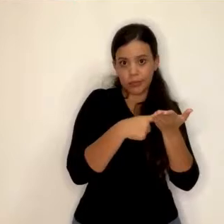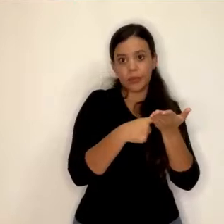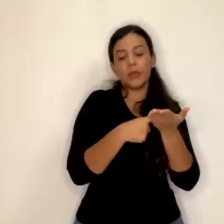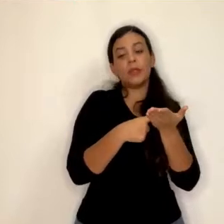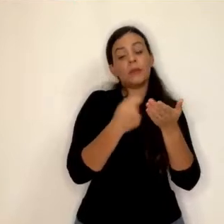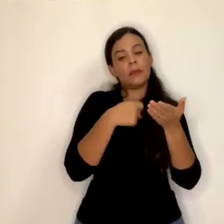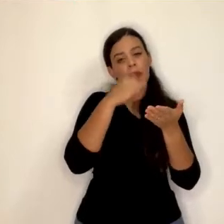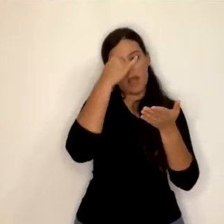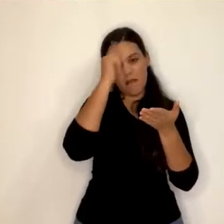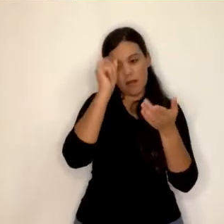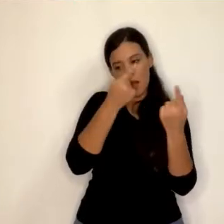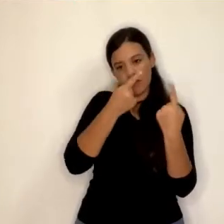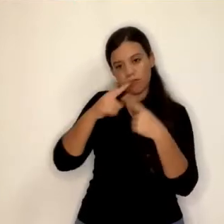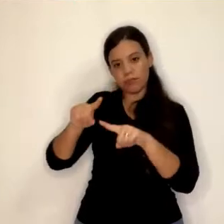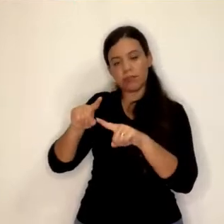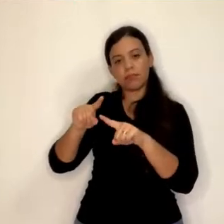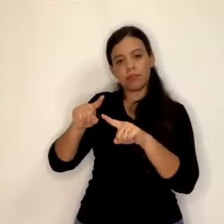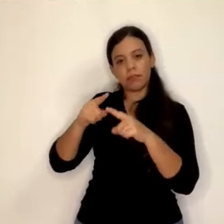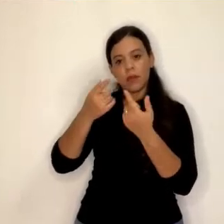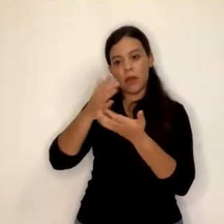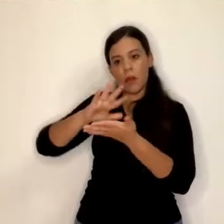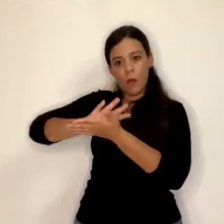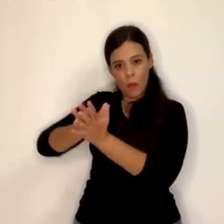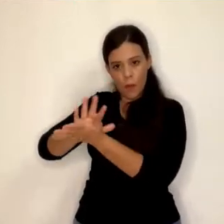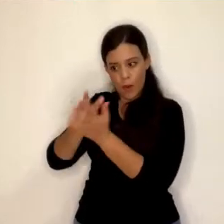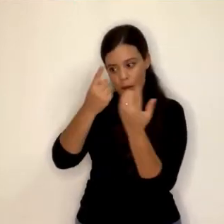in combating racism. And